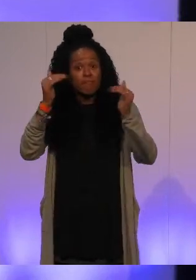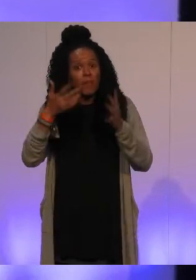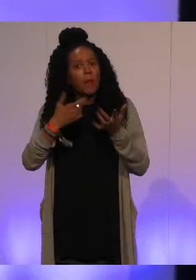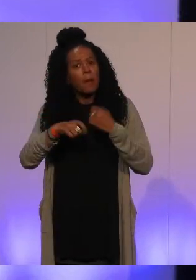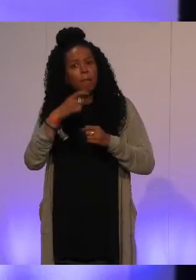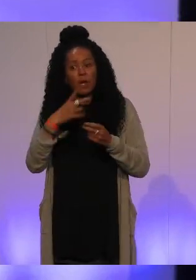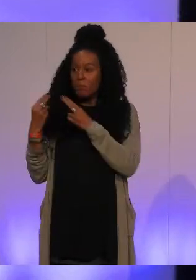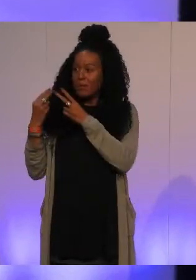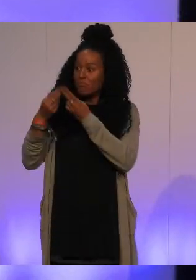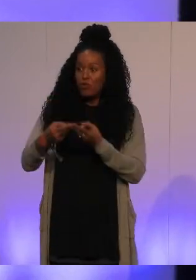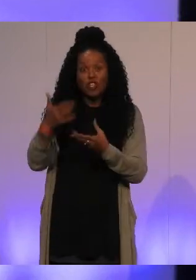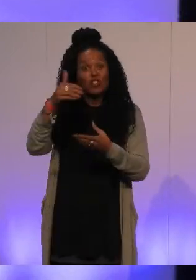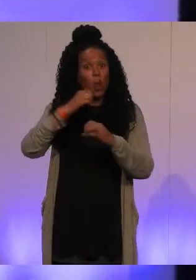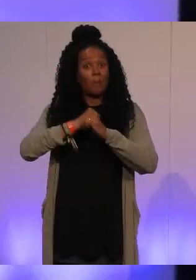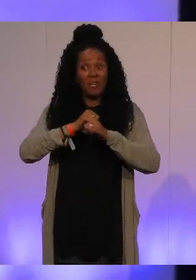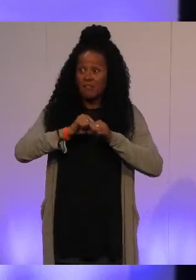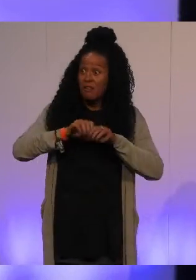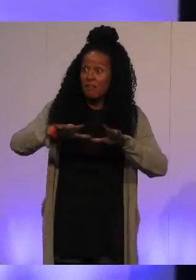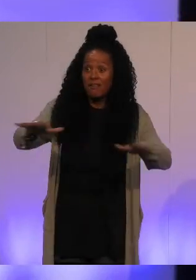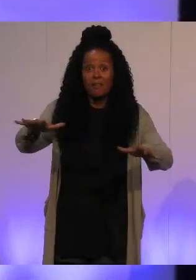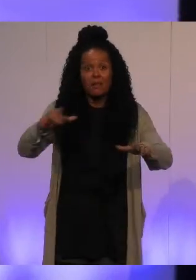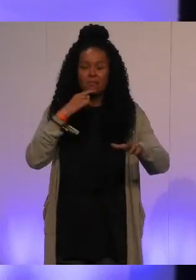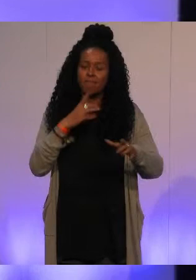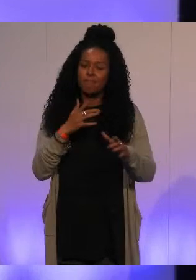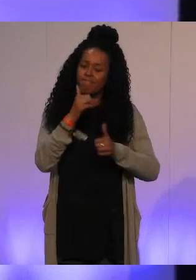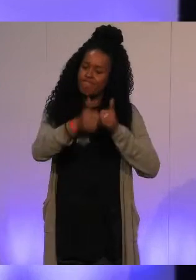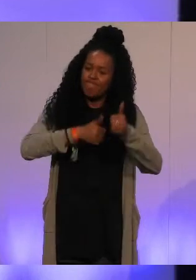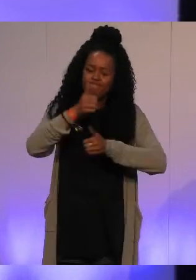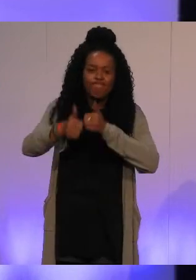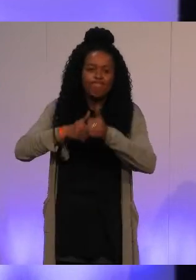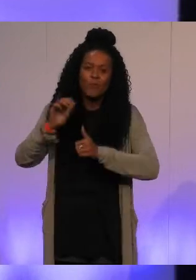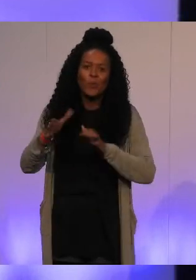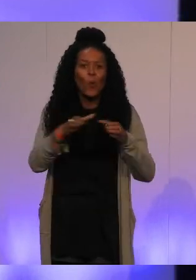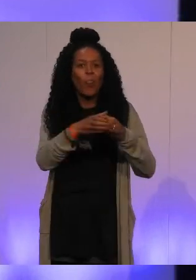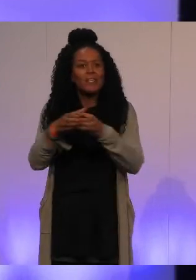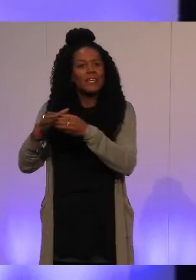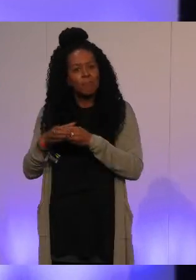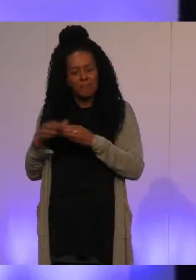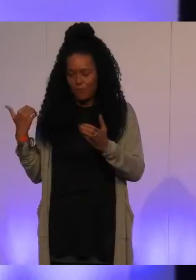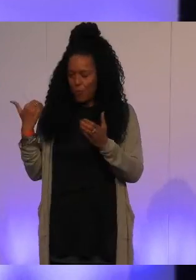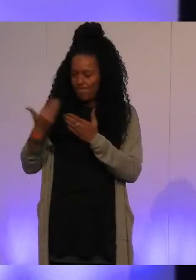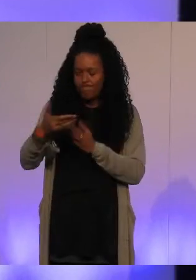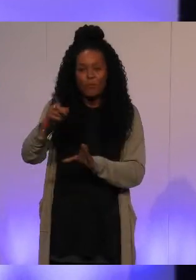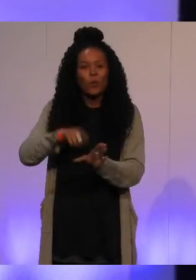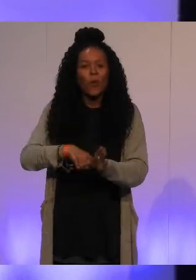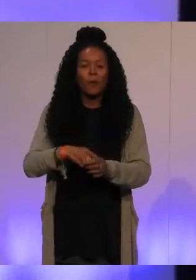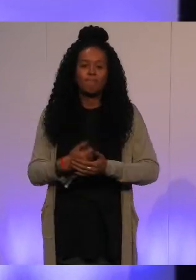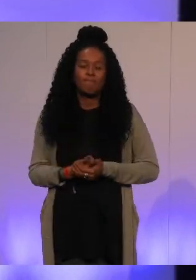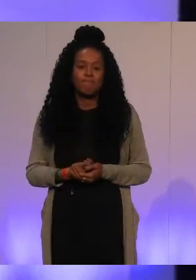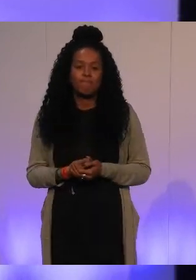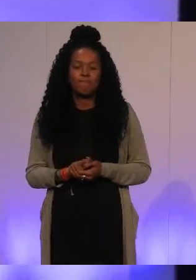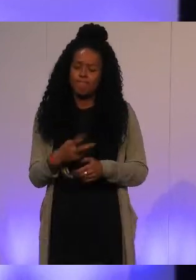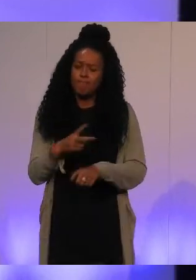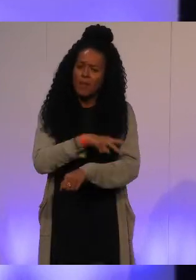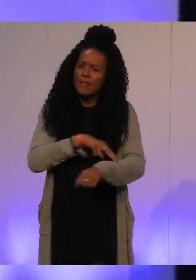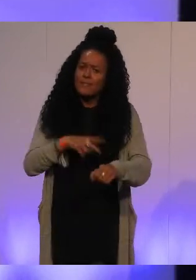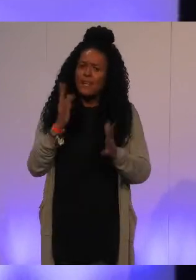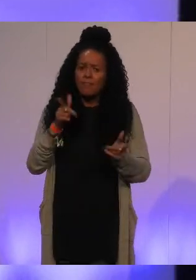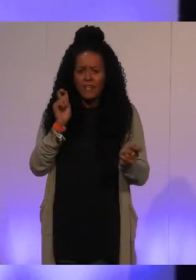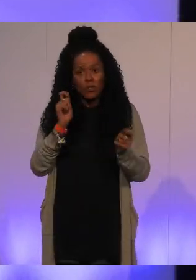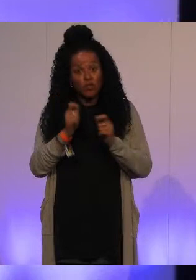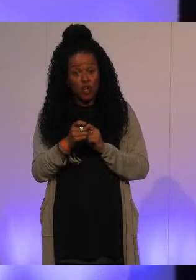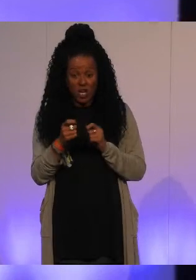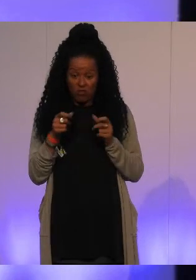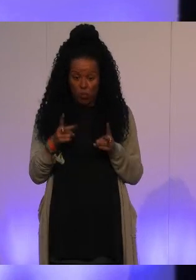traditional media and is a real credit to the work of all our teams over the past year. Our staff have had to change the way